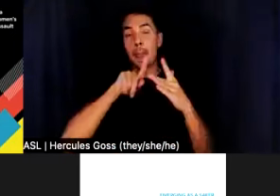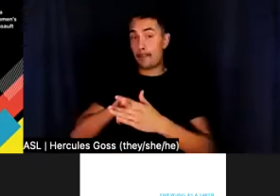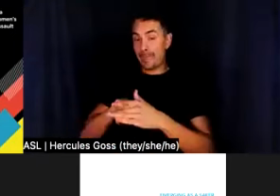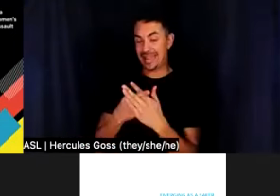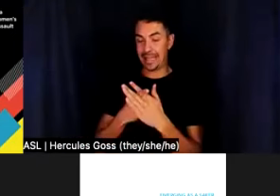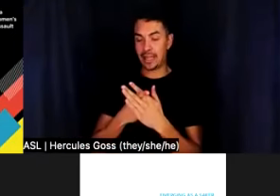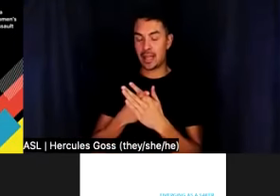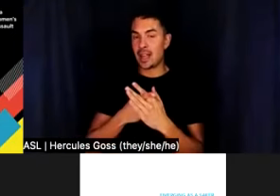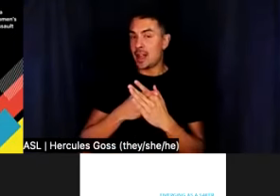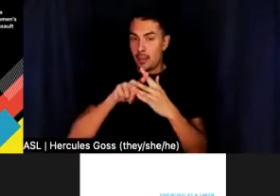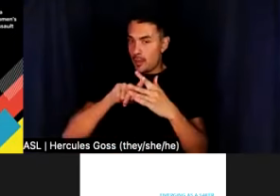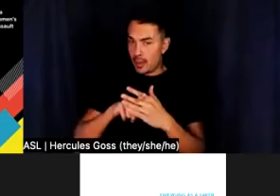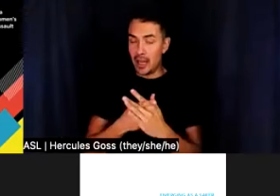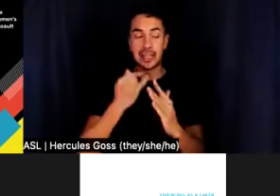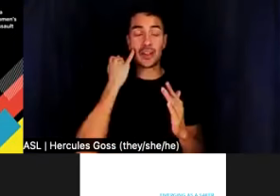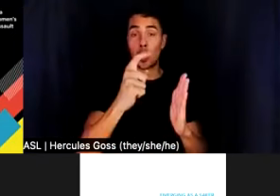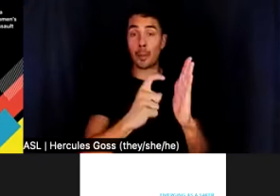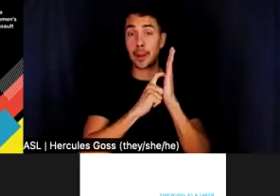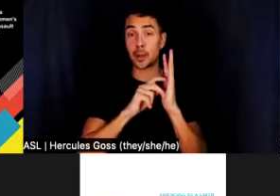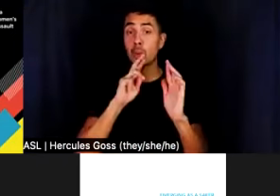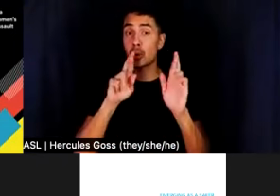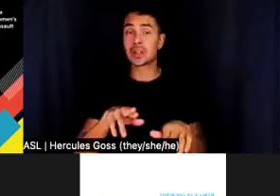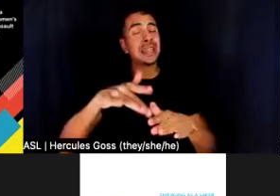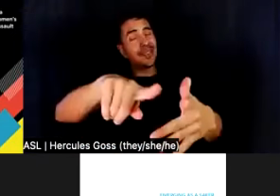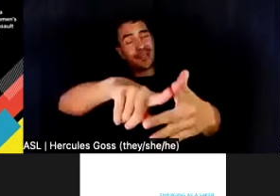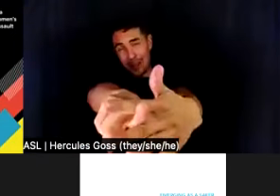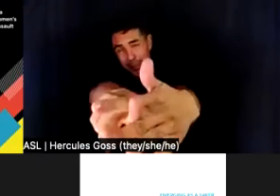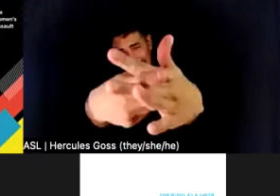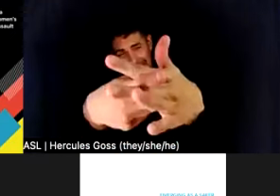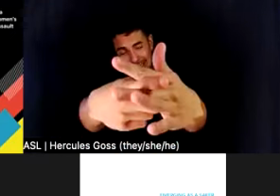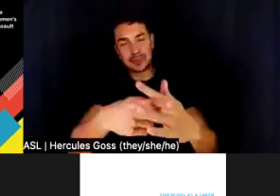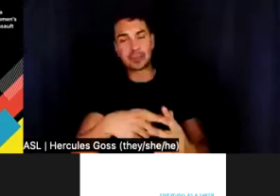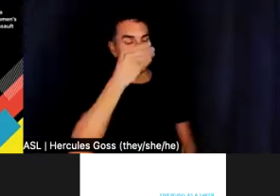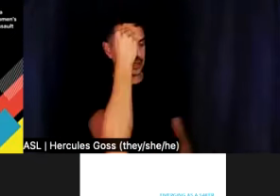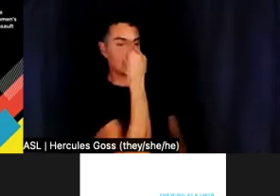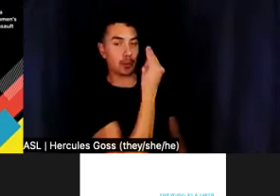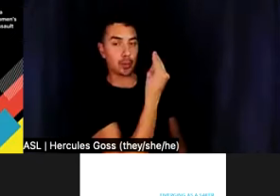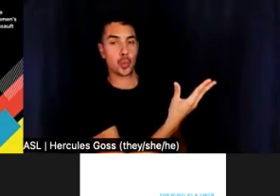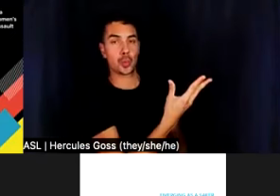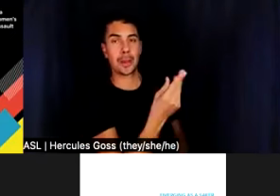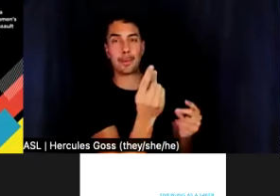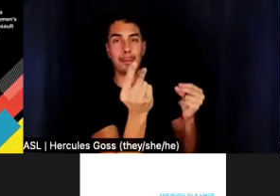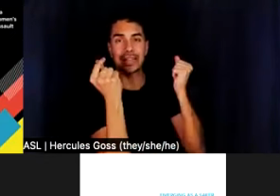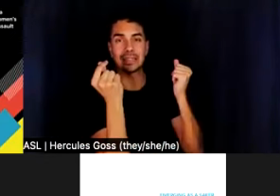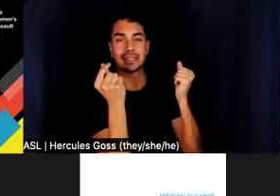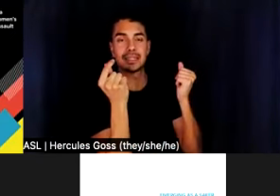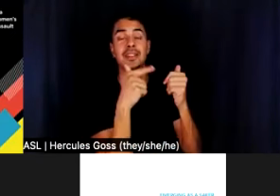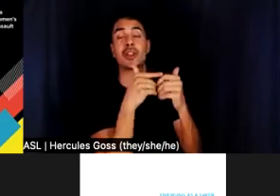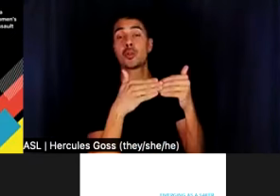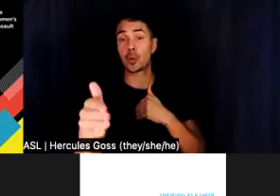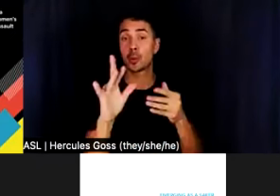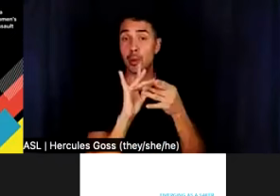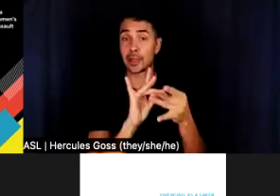Like if you're a mandated reporter in the very beginning, you're letting them know that, right? And throughout your relationship with